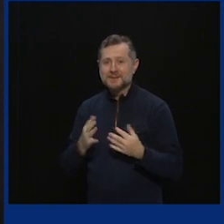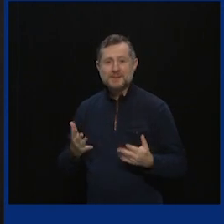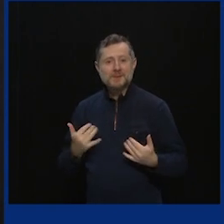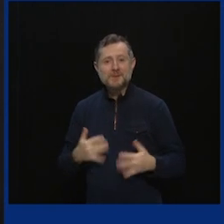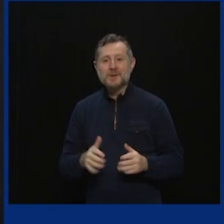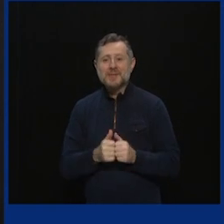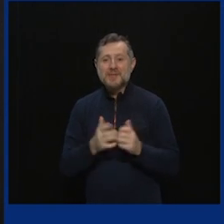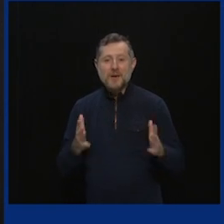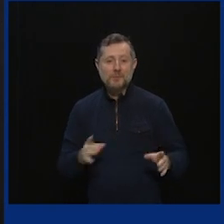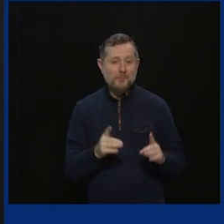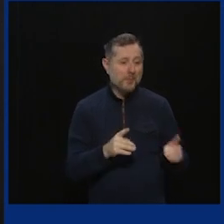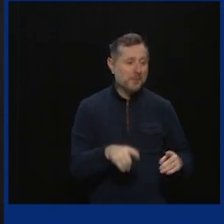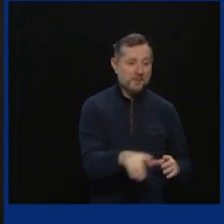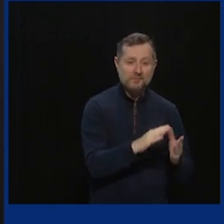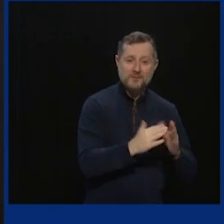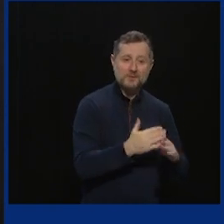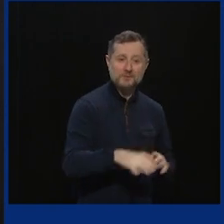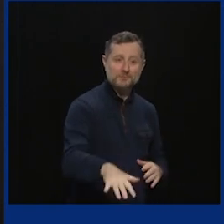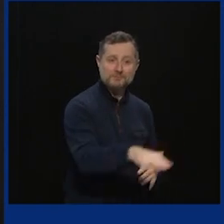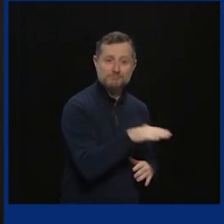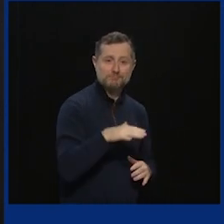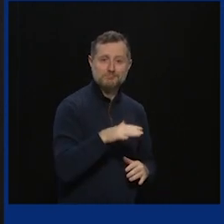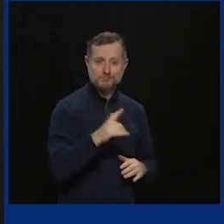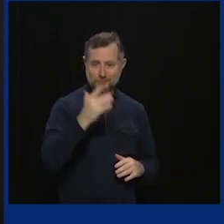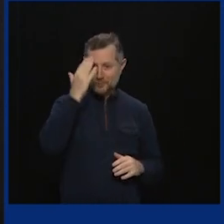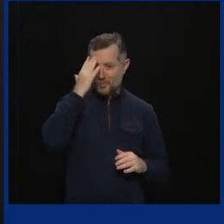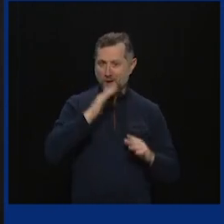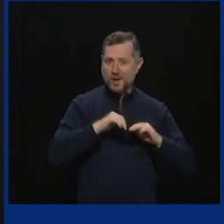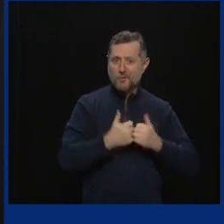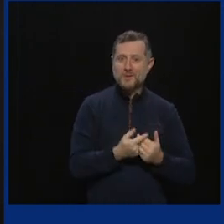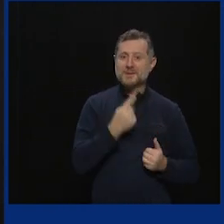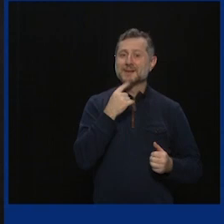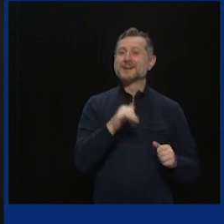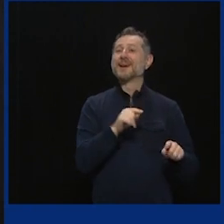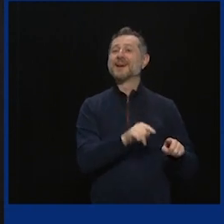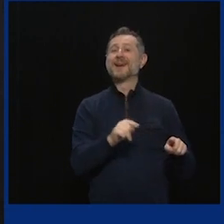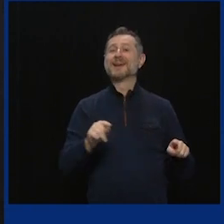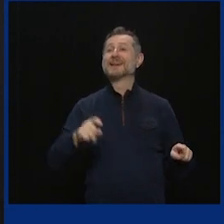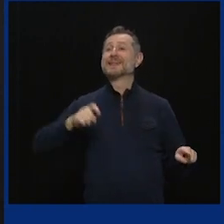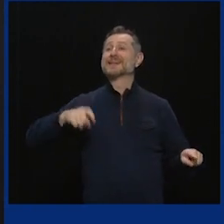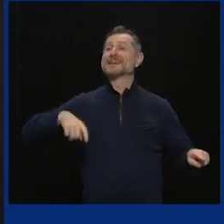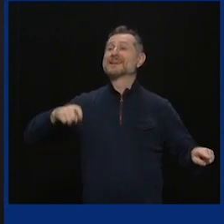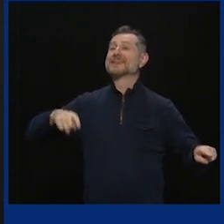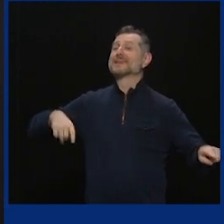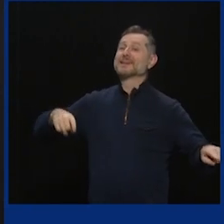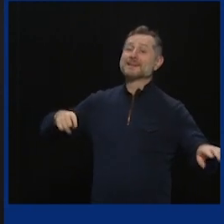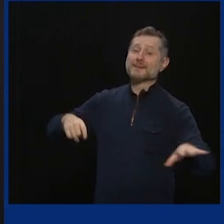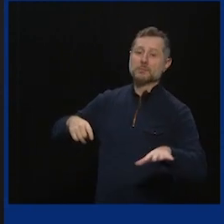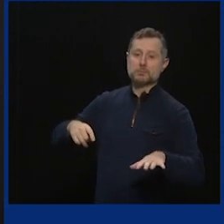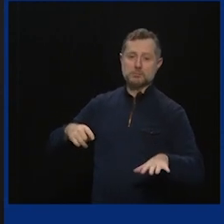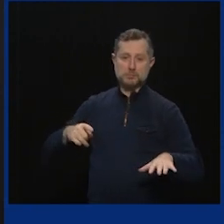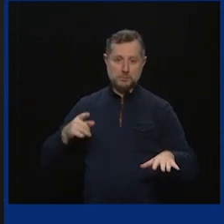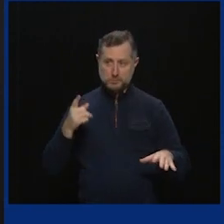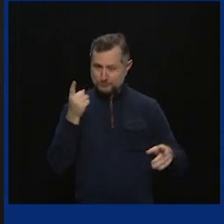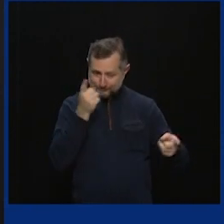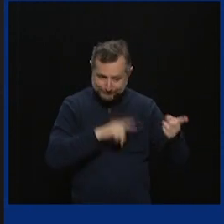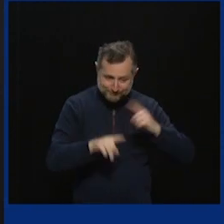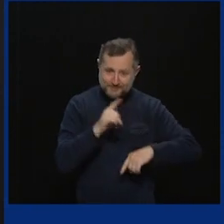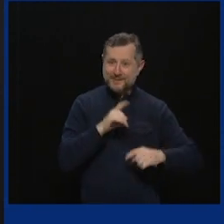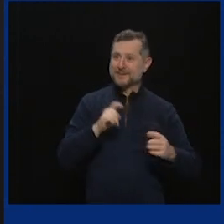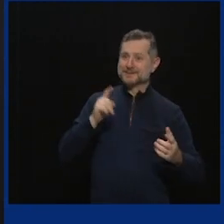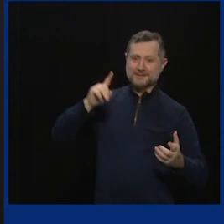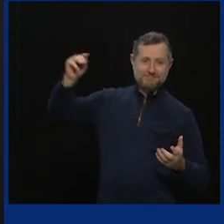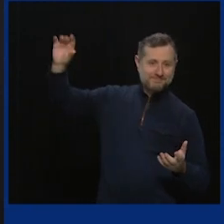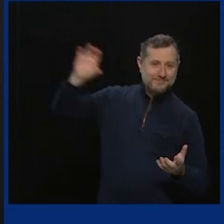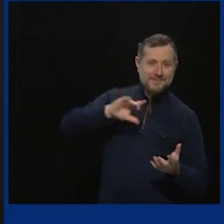in the community who know how to identify the needs, who know how to come together and come to a consensus about how we're going to spend that money, and then know